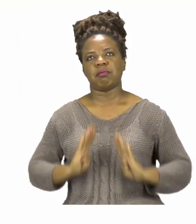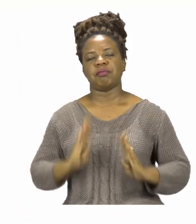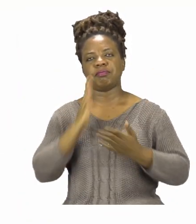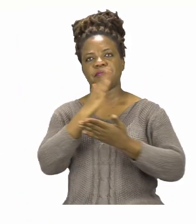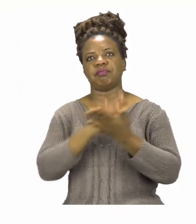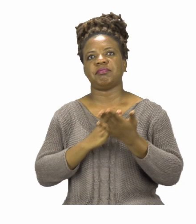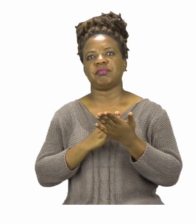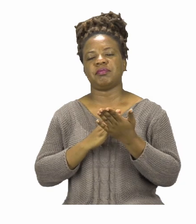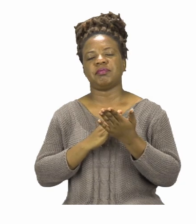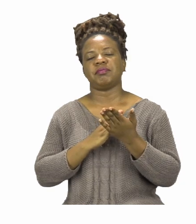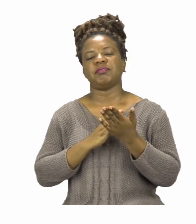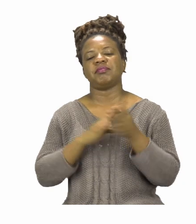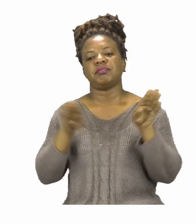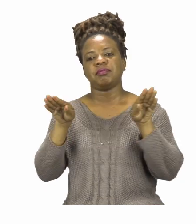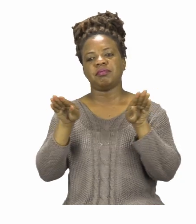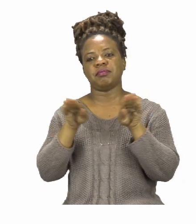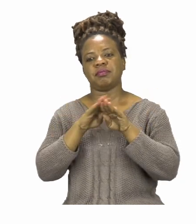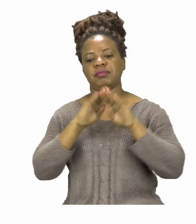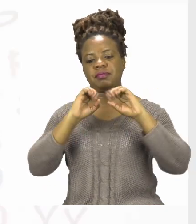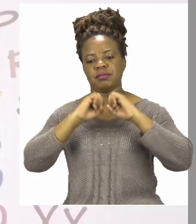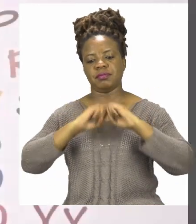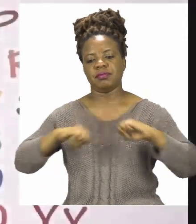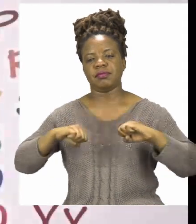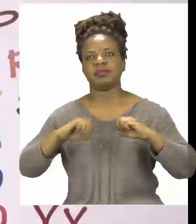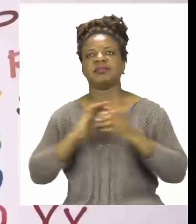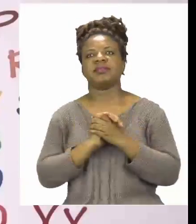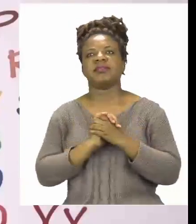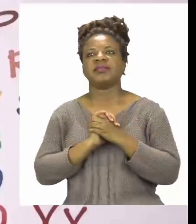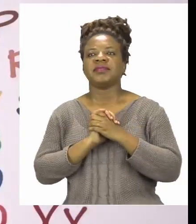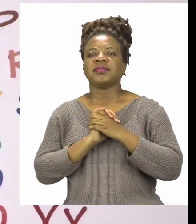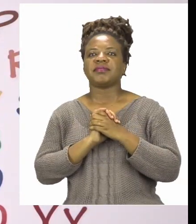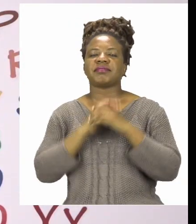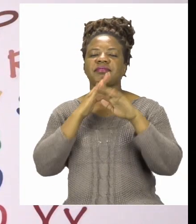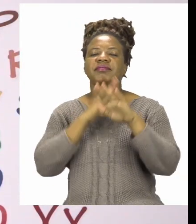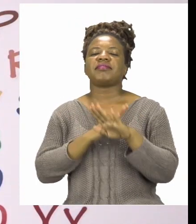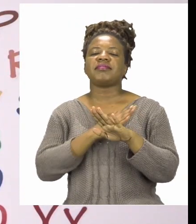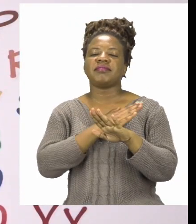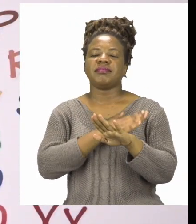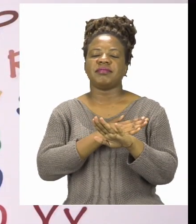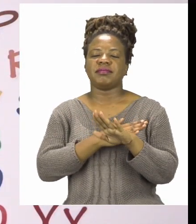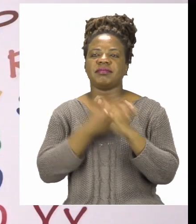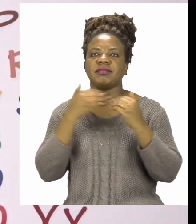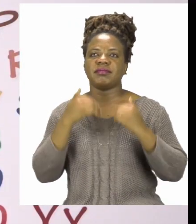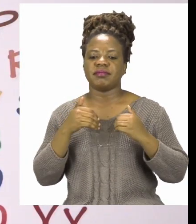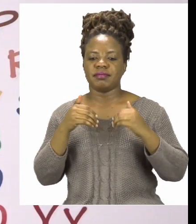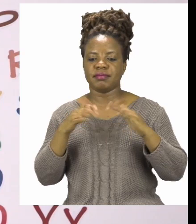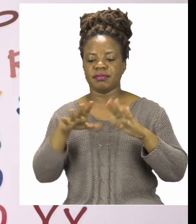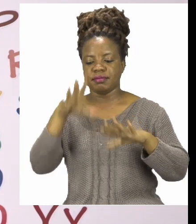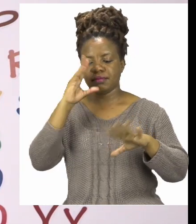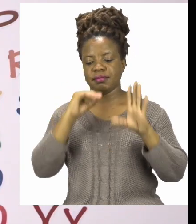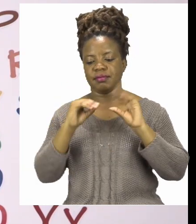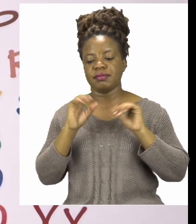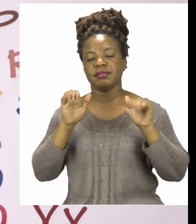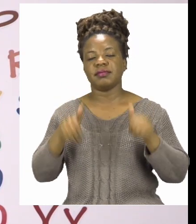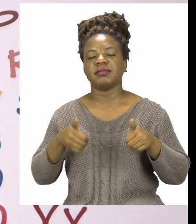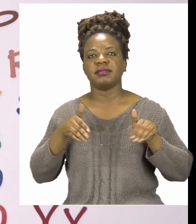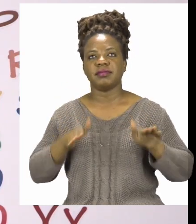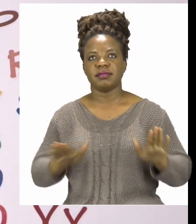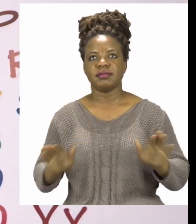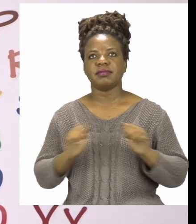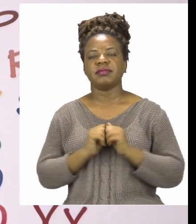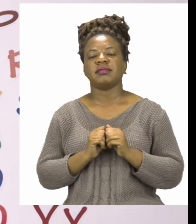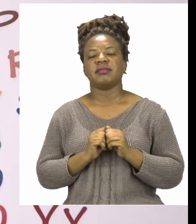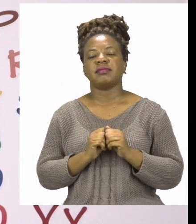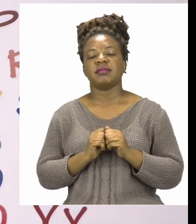and decision making. And before we get into any lessons, boys and girls, we know that we need